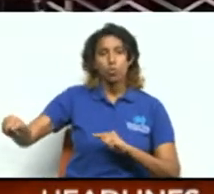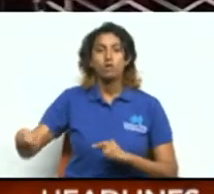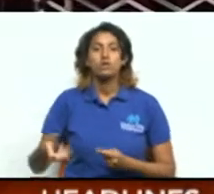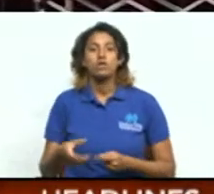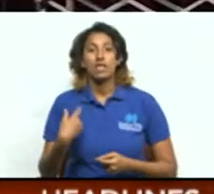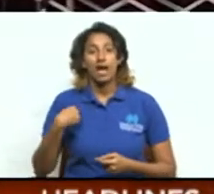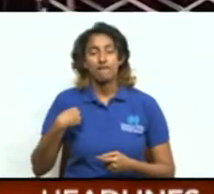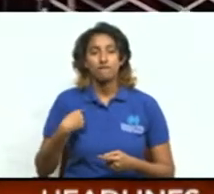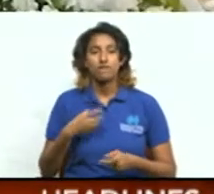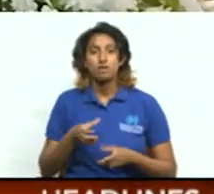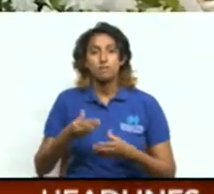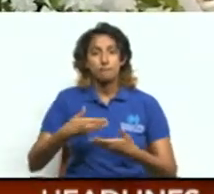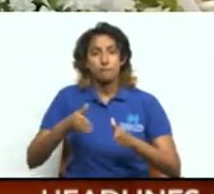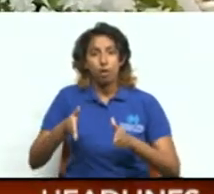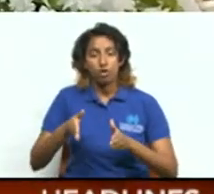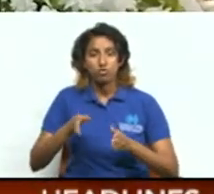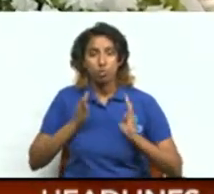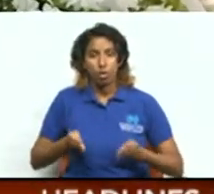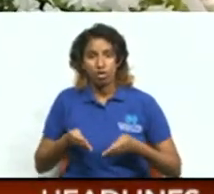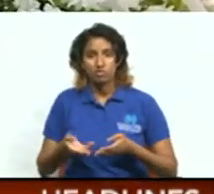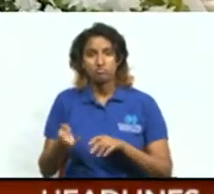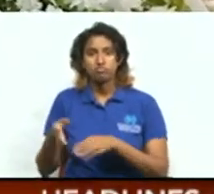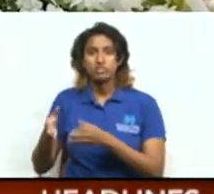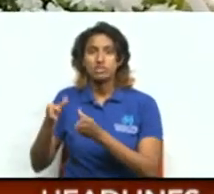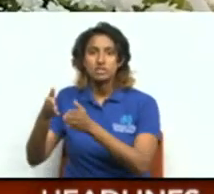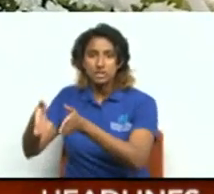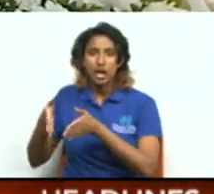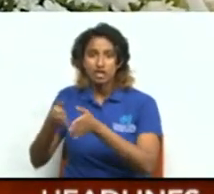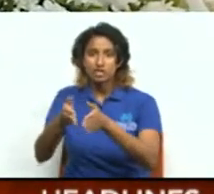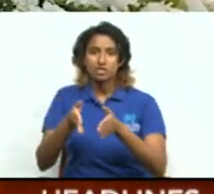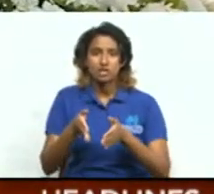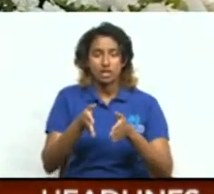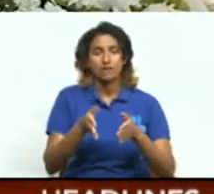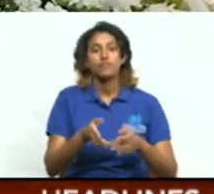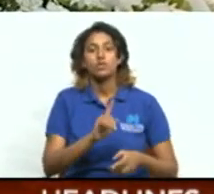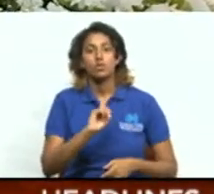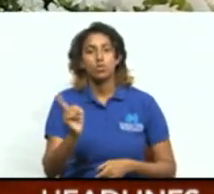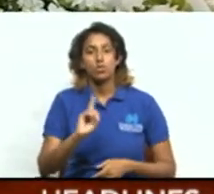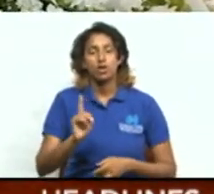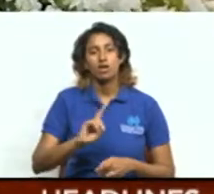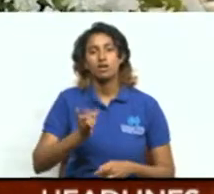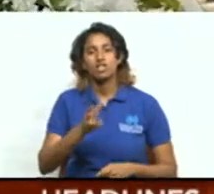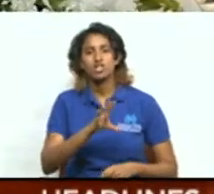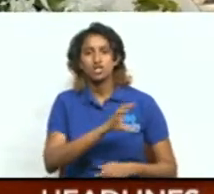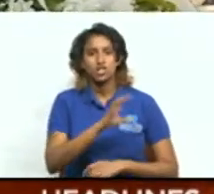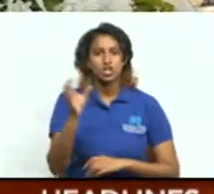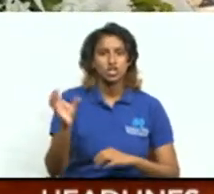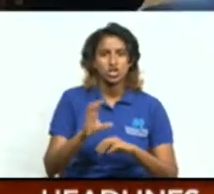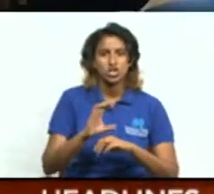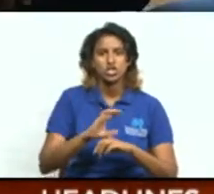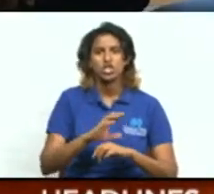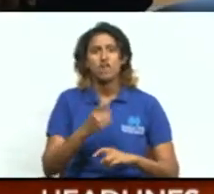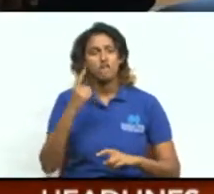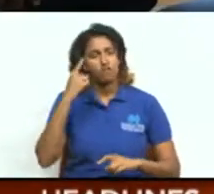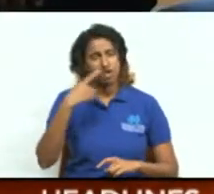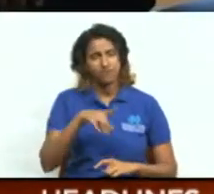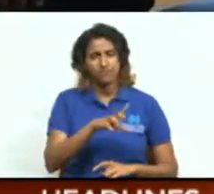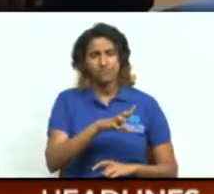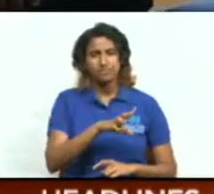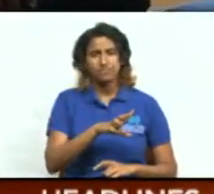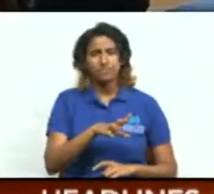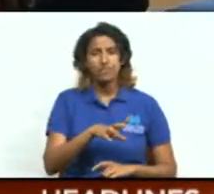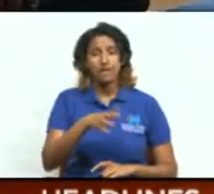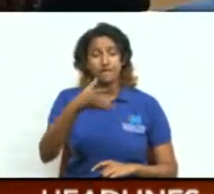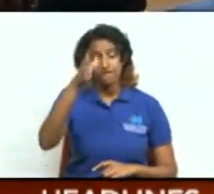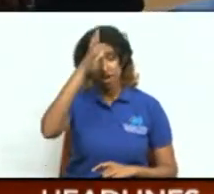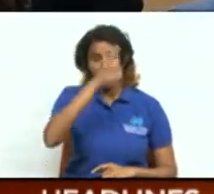side by side at the Pioneer Seventh-day Adventist Church. Delivering the eulogy for her father and brothers, Lauren George said, "Her father